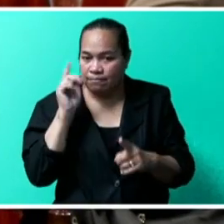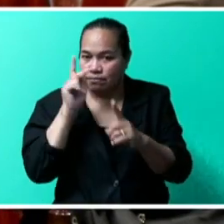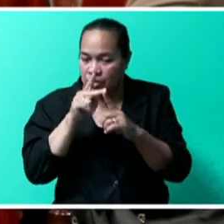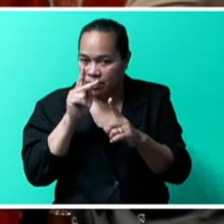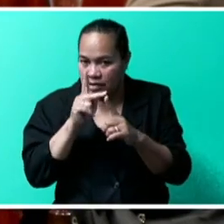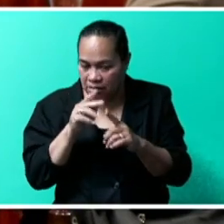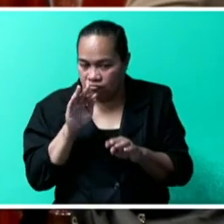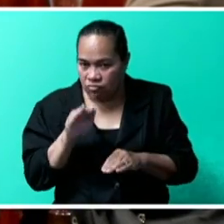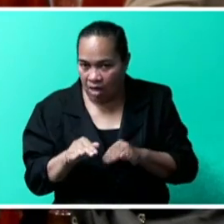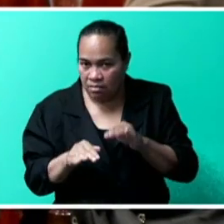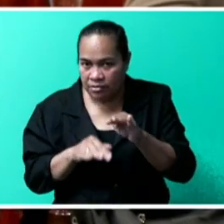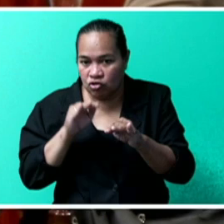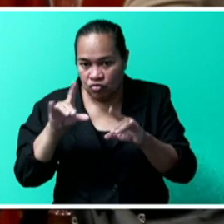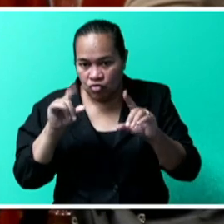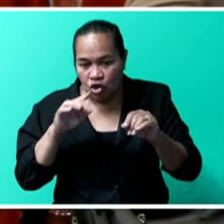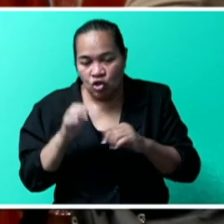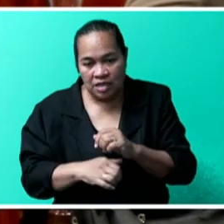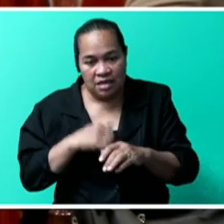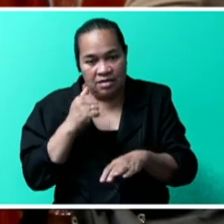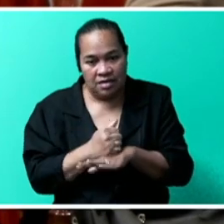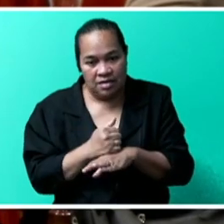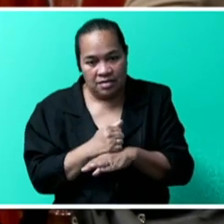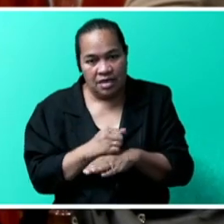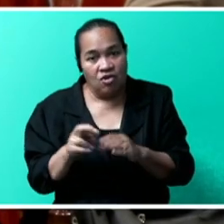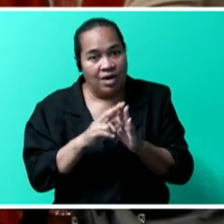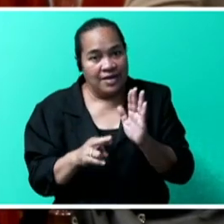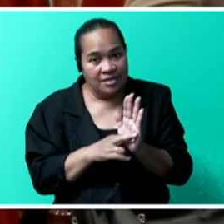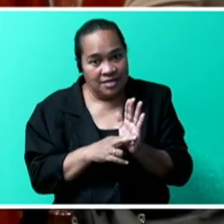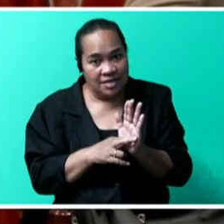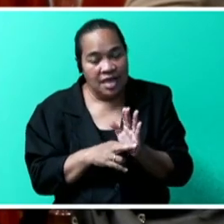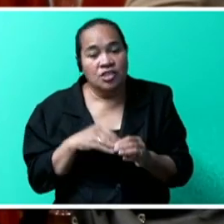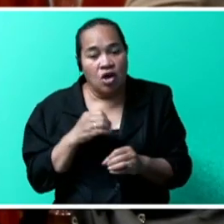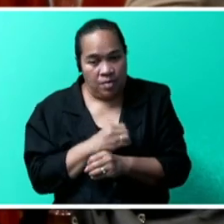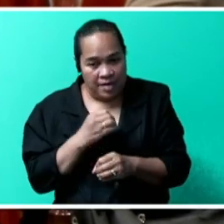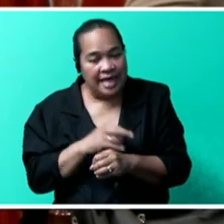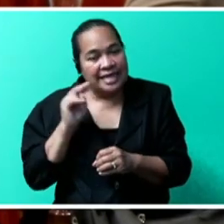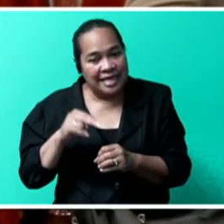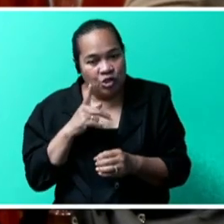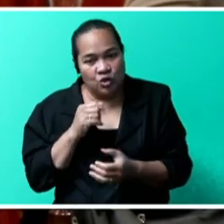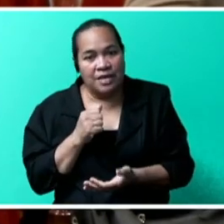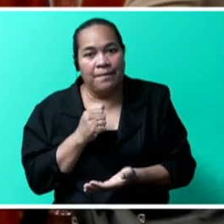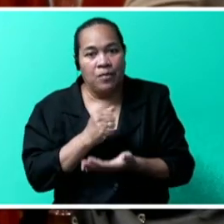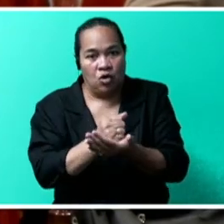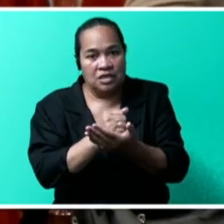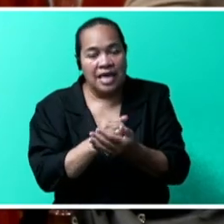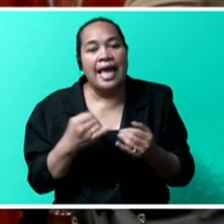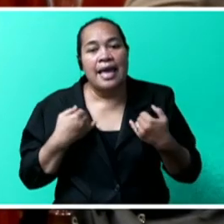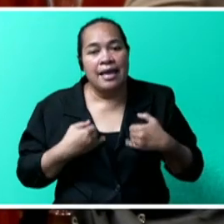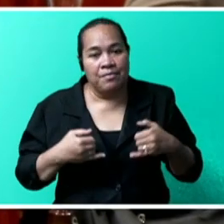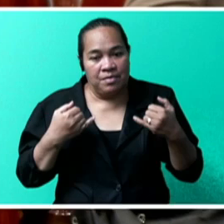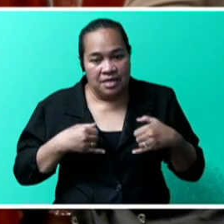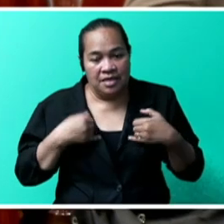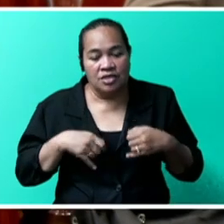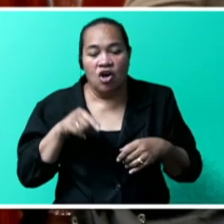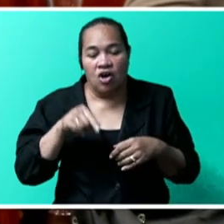steps that establish the institutional, regulatory, and operational baseline necessary to support sustained implementation over the life of the master